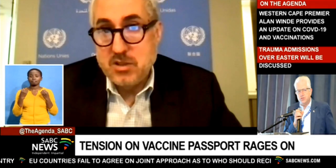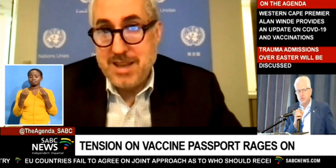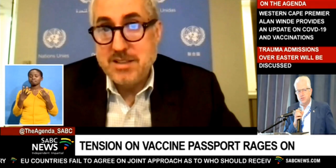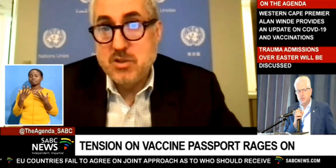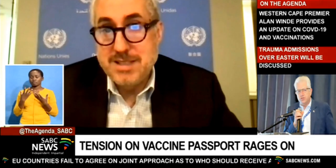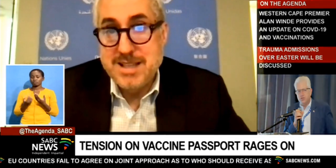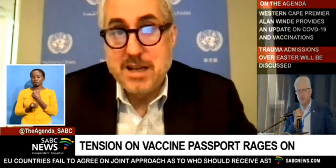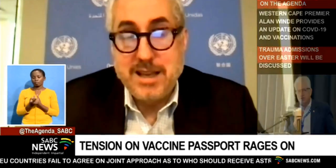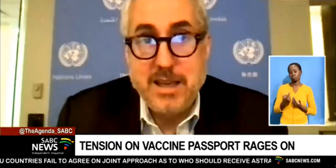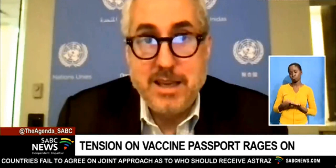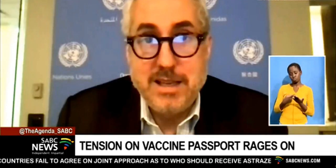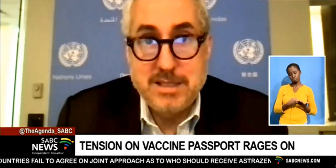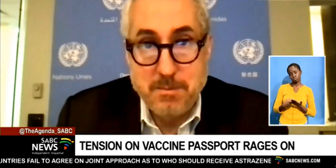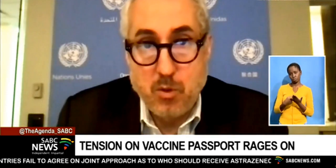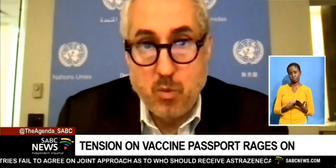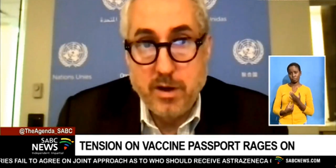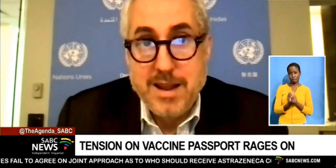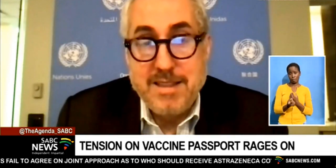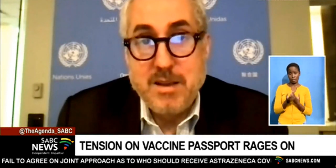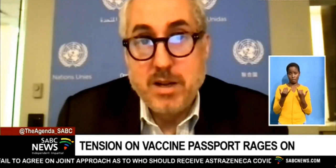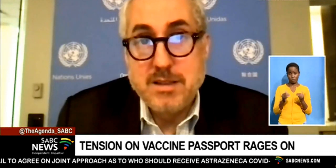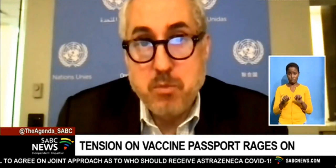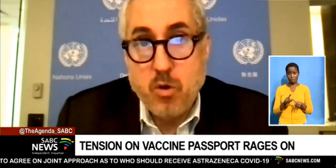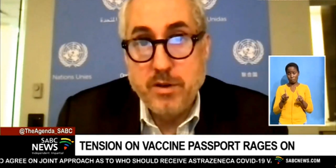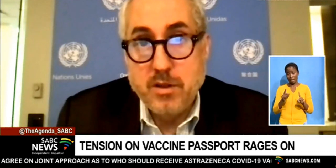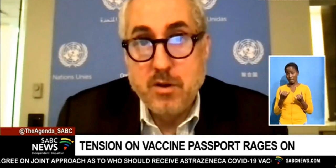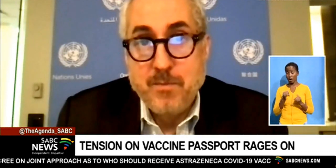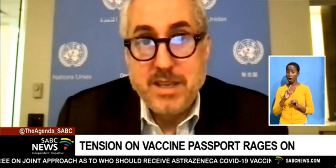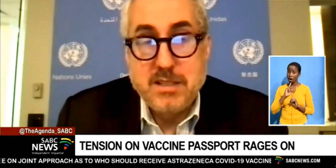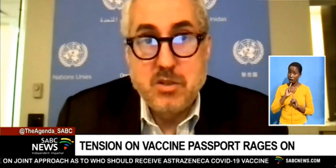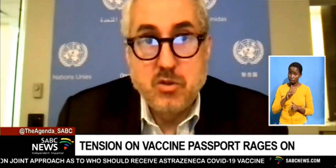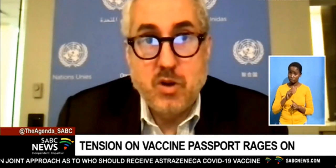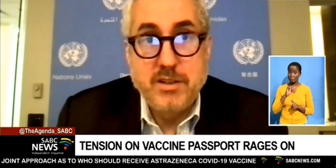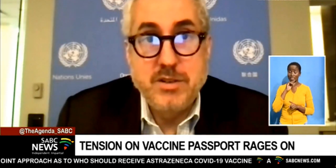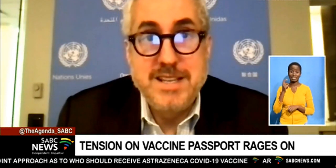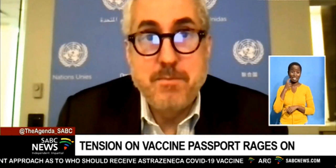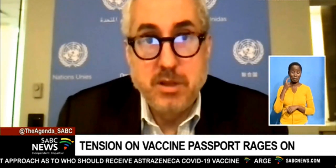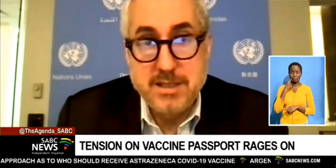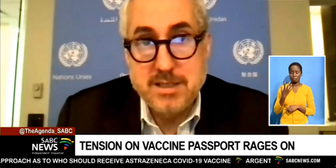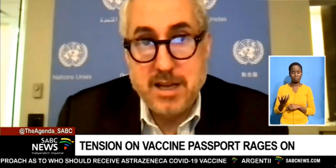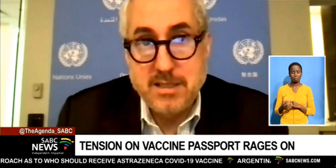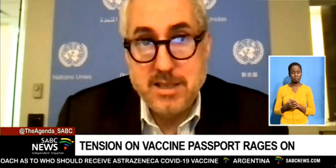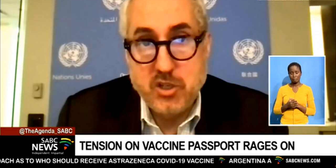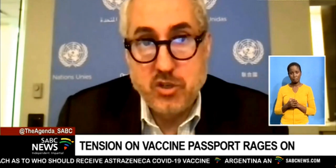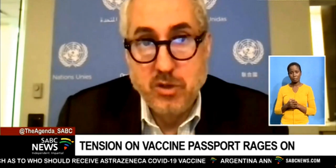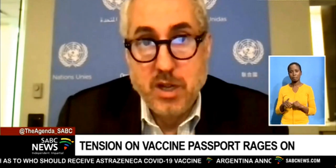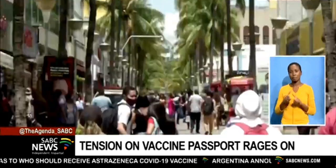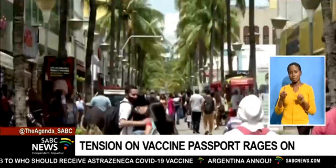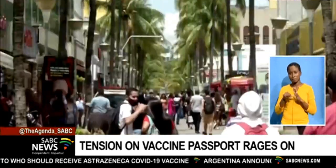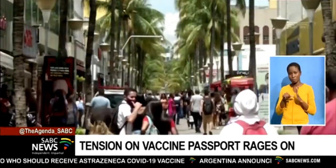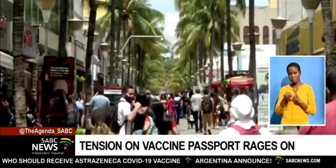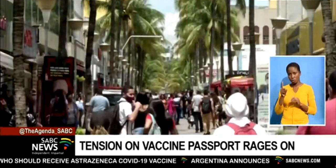the answer is not a simple one. I think what is important, though, is to try to depoliticize the